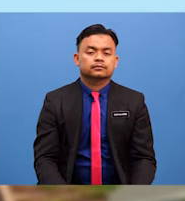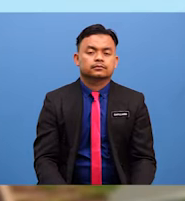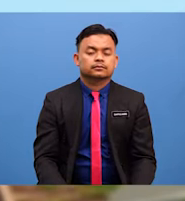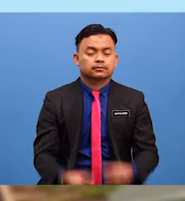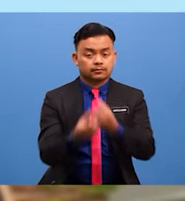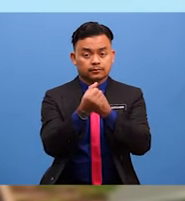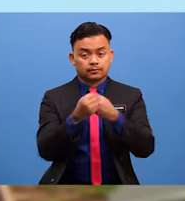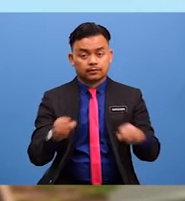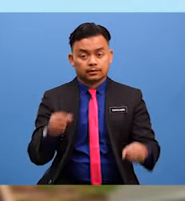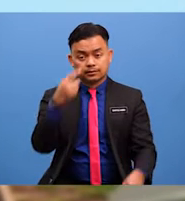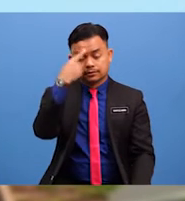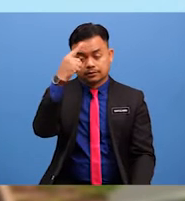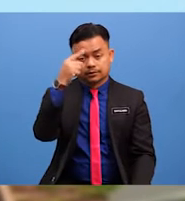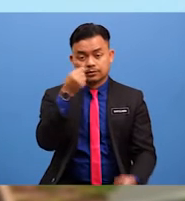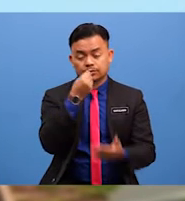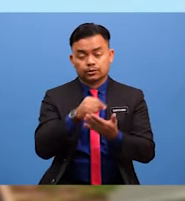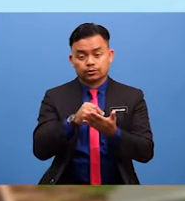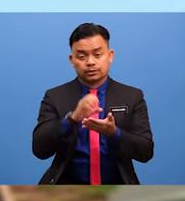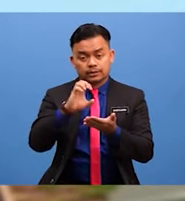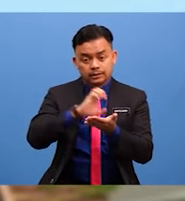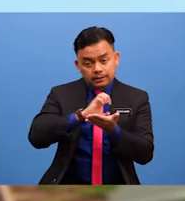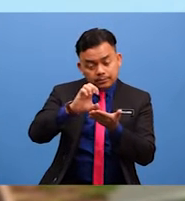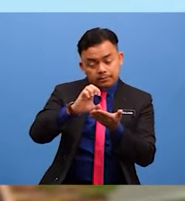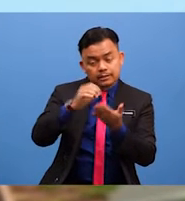Are you ready to write your email now?